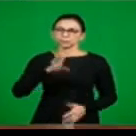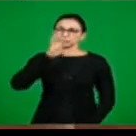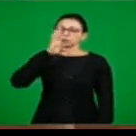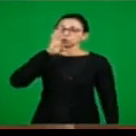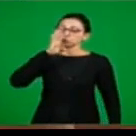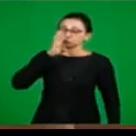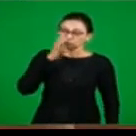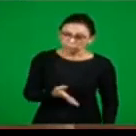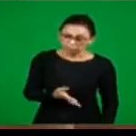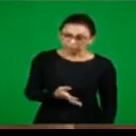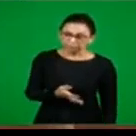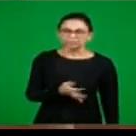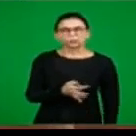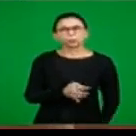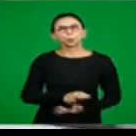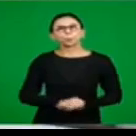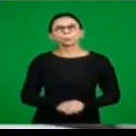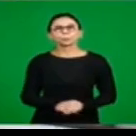judgment and